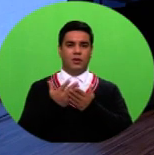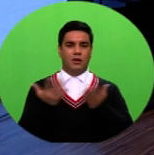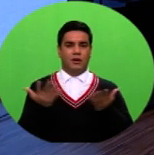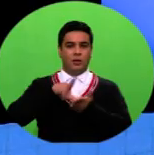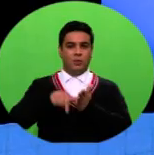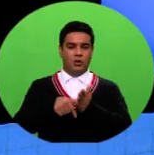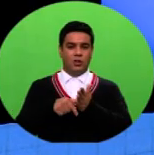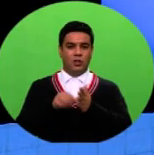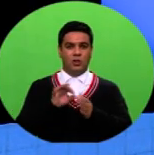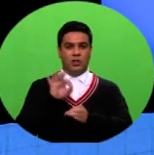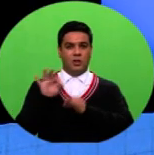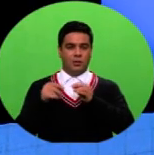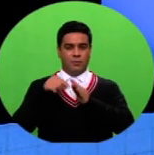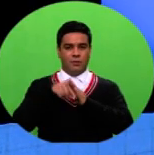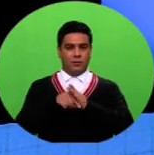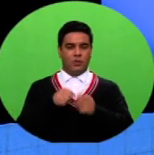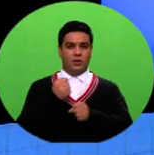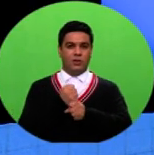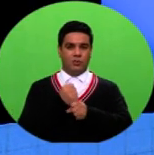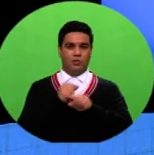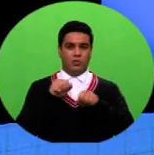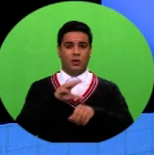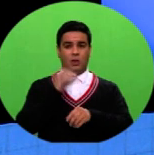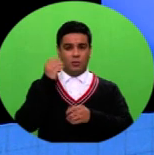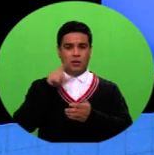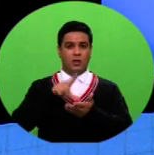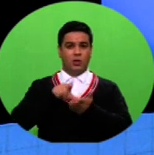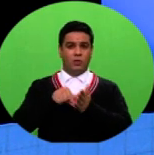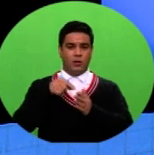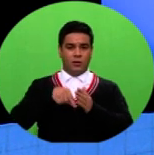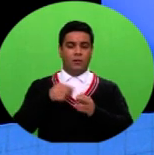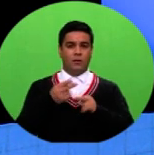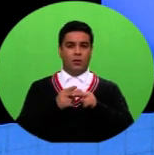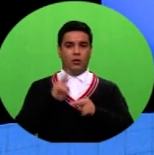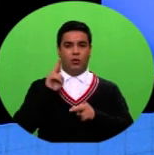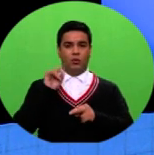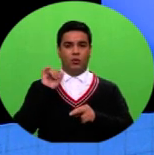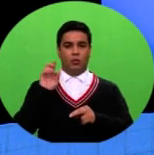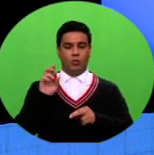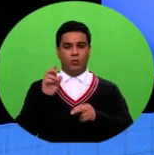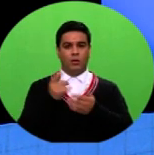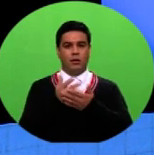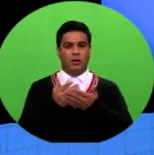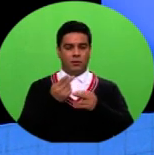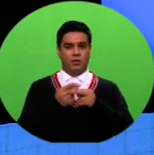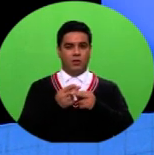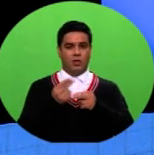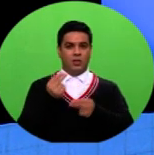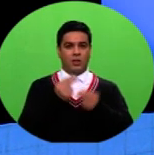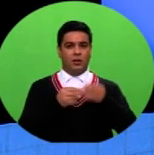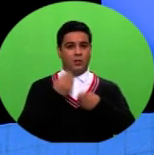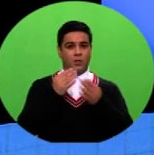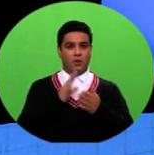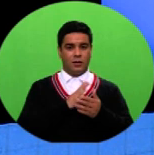qutuchalarining, masalan, geometrik shakllar bilan siz tanishsiz. Mana bu yerda kub va paralelepiped shakli berilgan